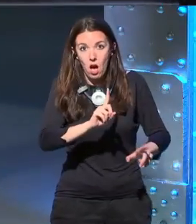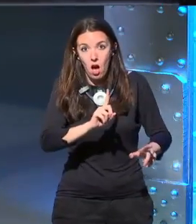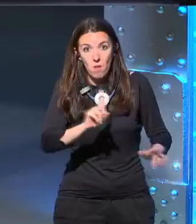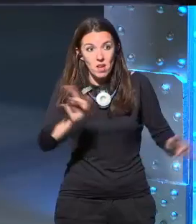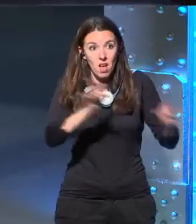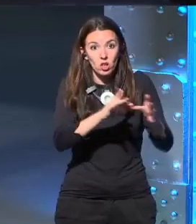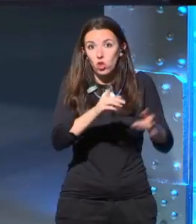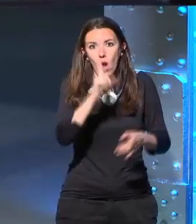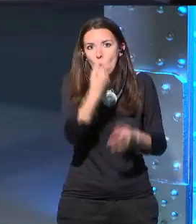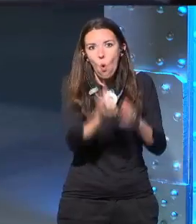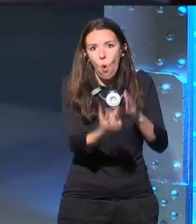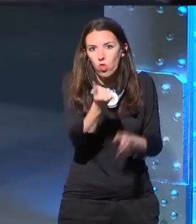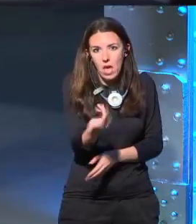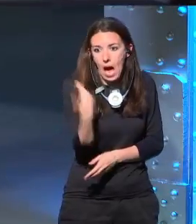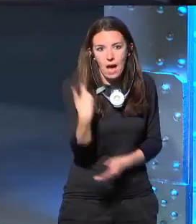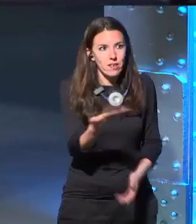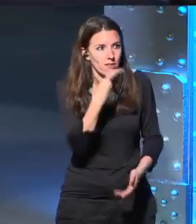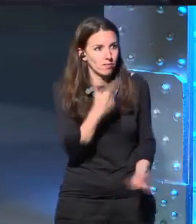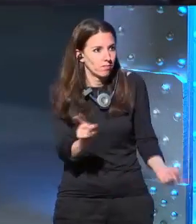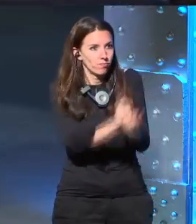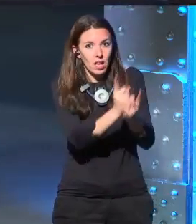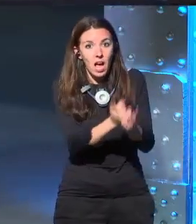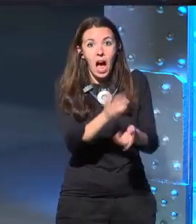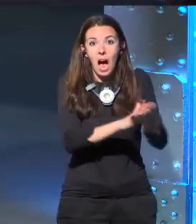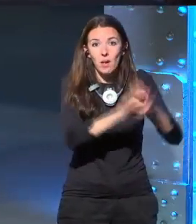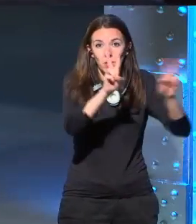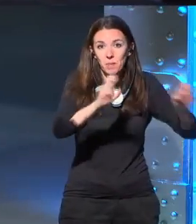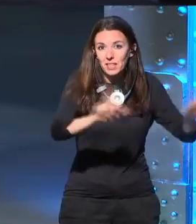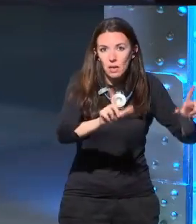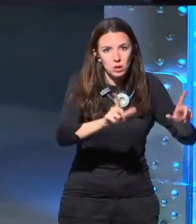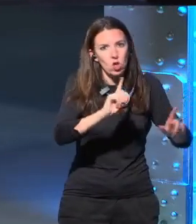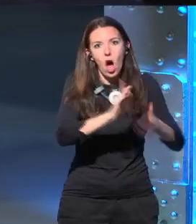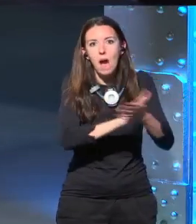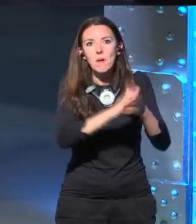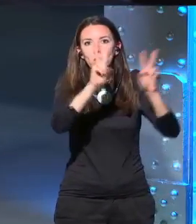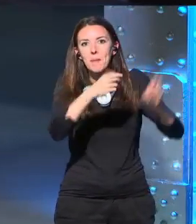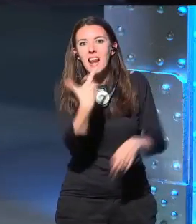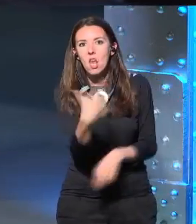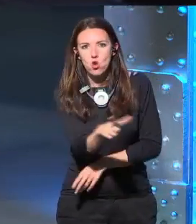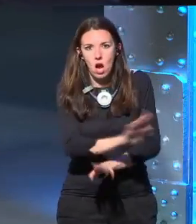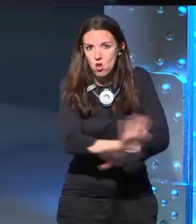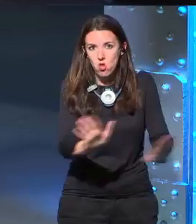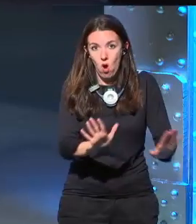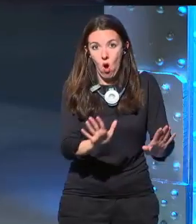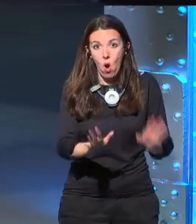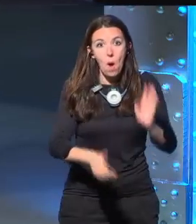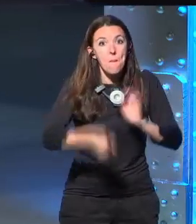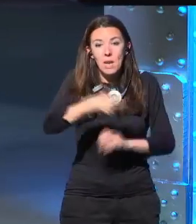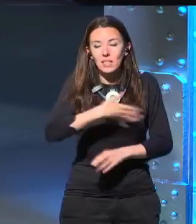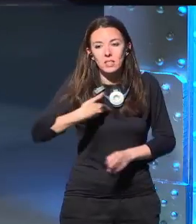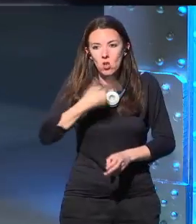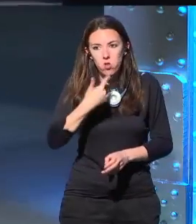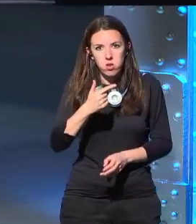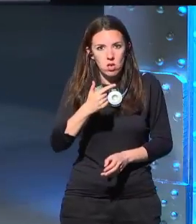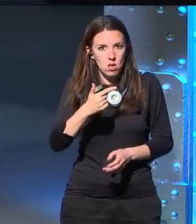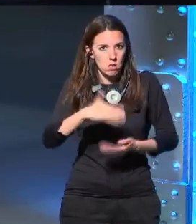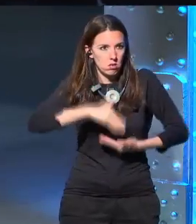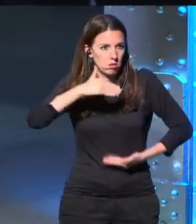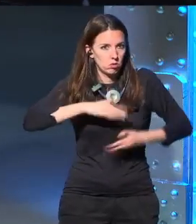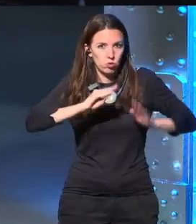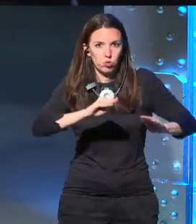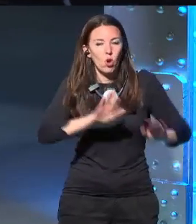relationship has just last 24 hours. We talked about Leonardo. We didn't speak about television. I would like to